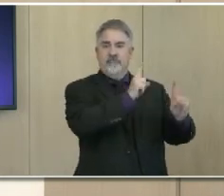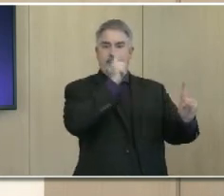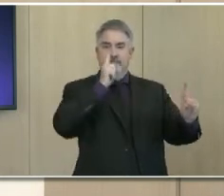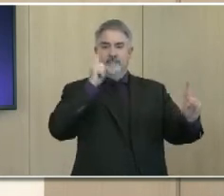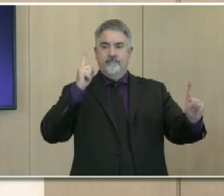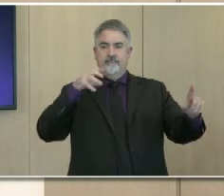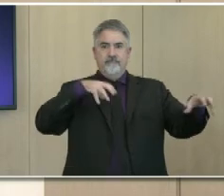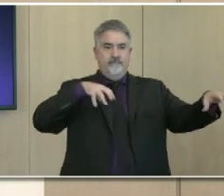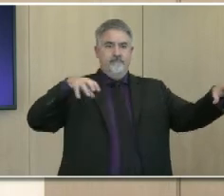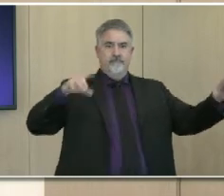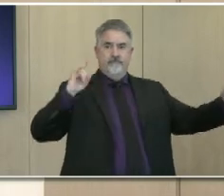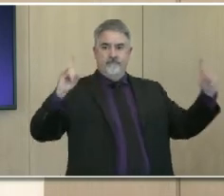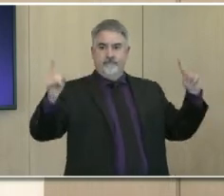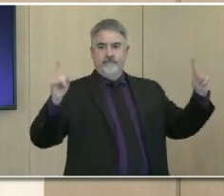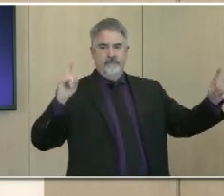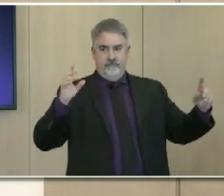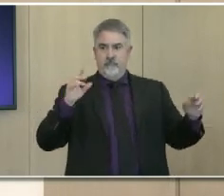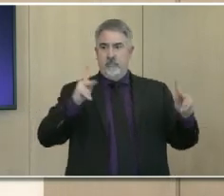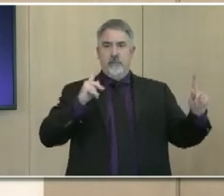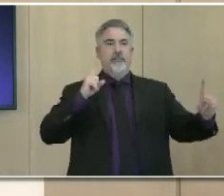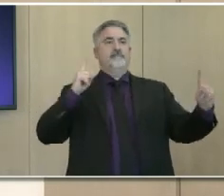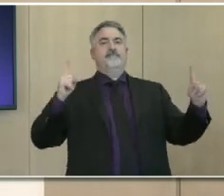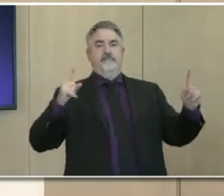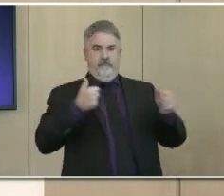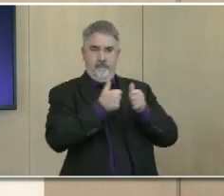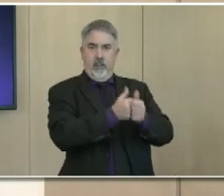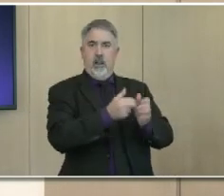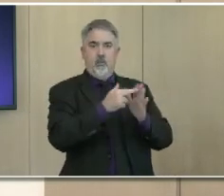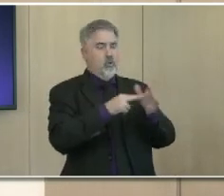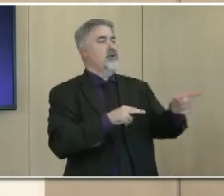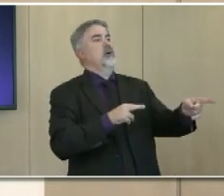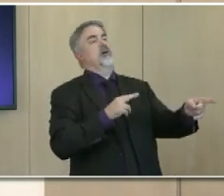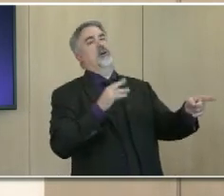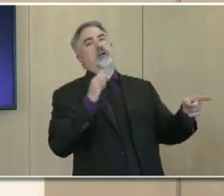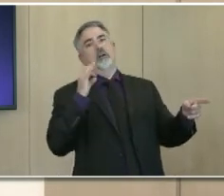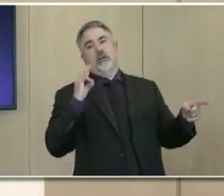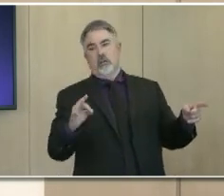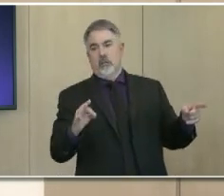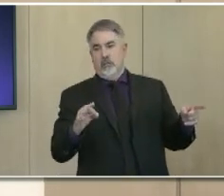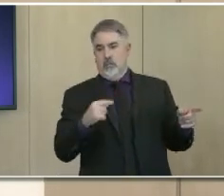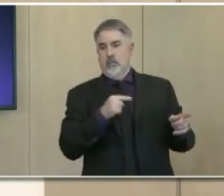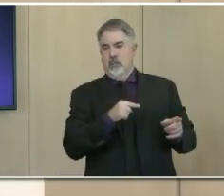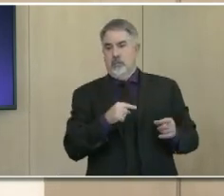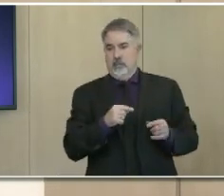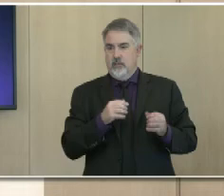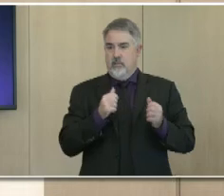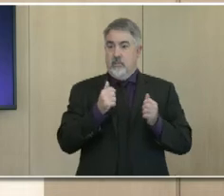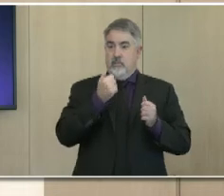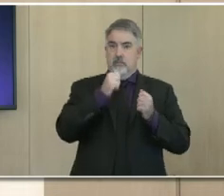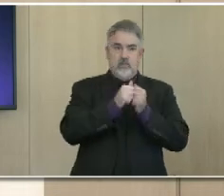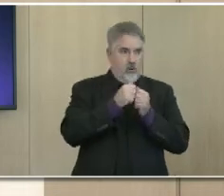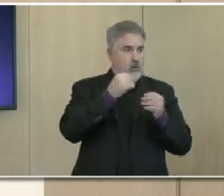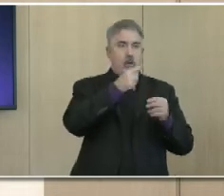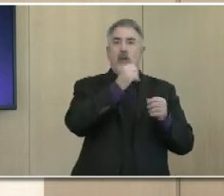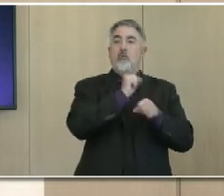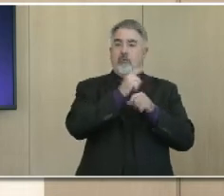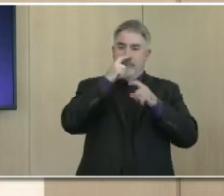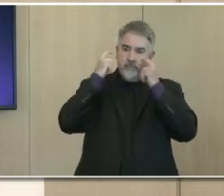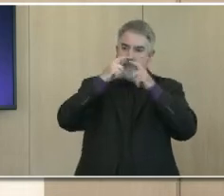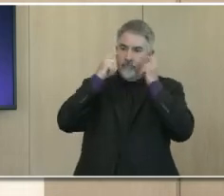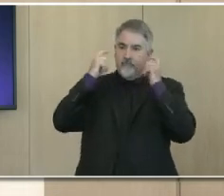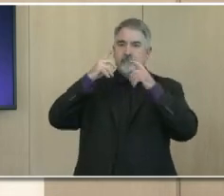where they needed to stand. They had somebody out in front of the store with a mask or a facial covering on